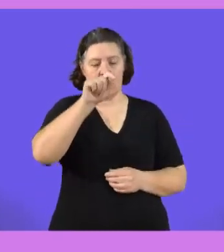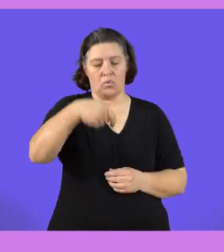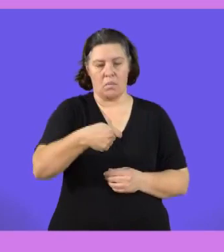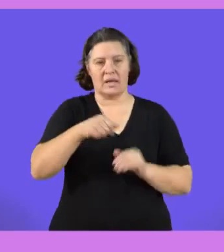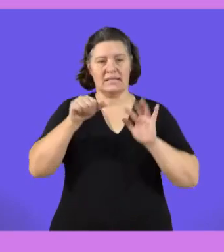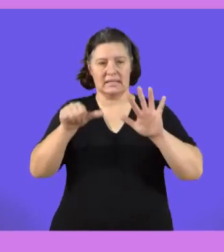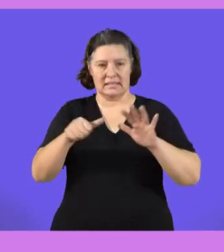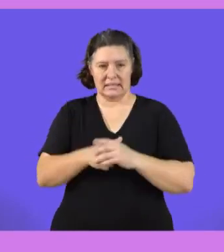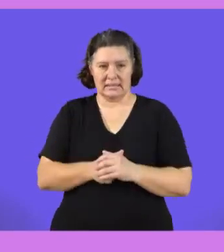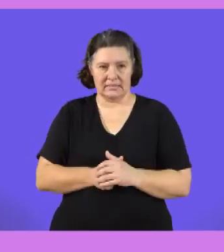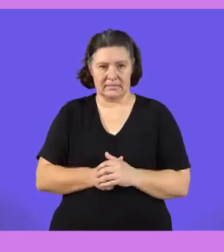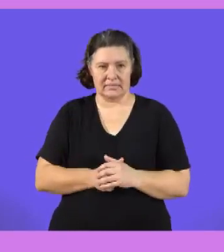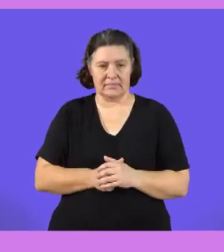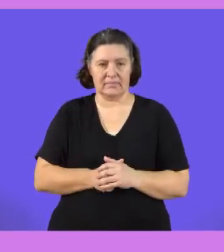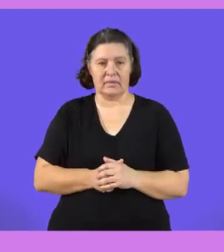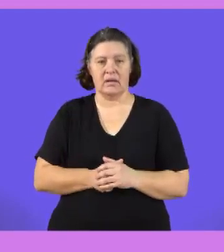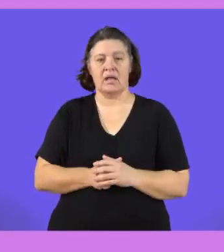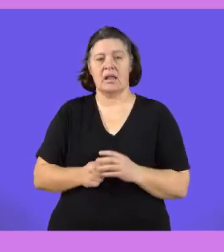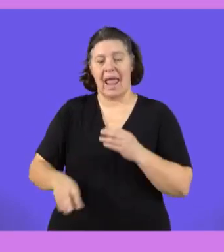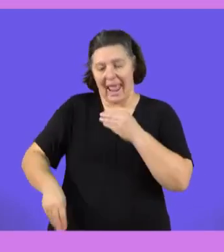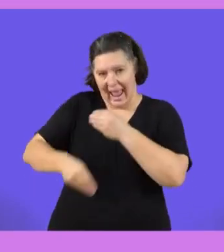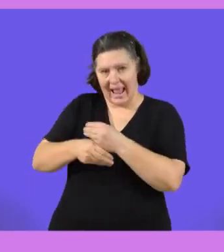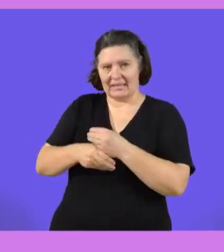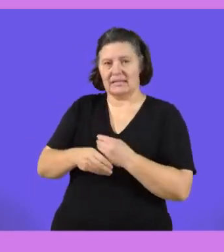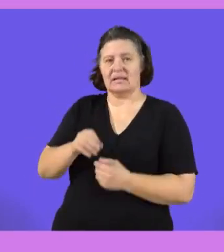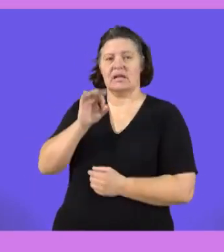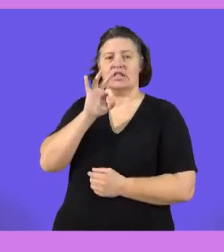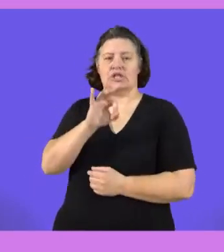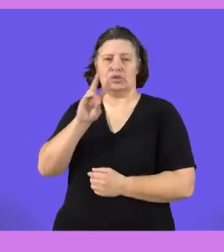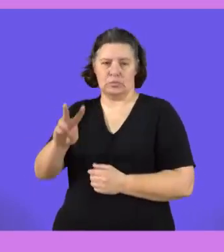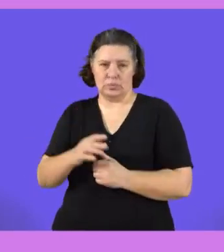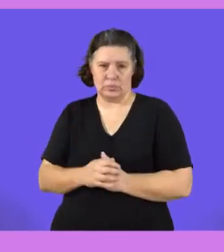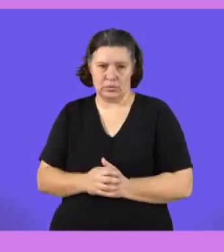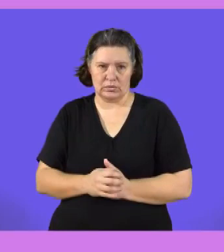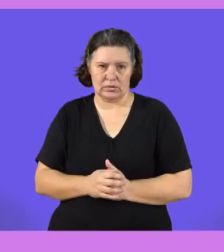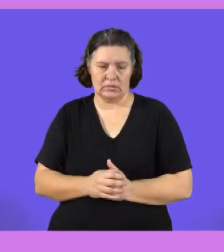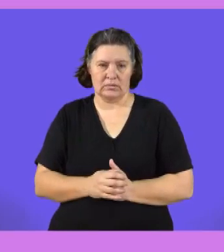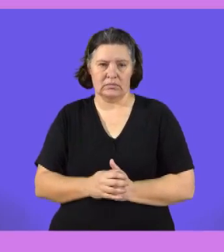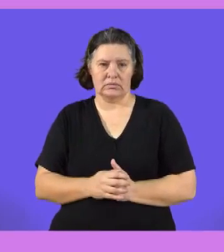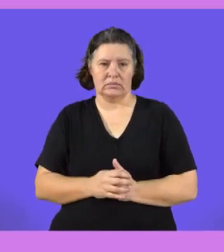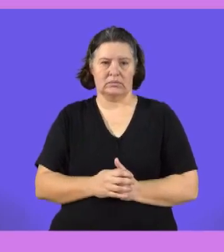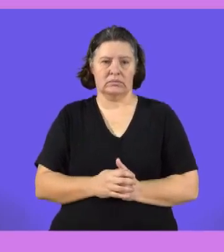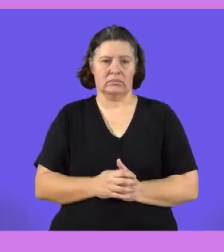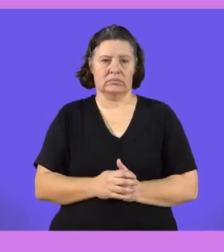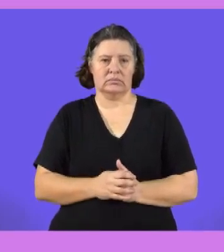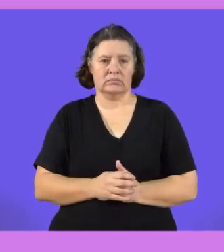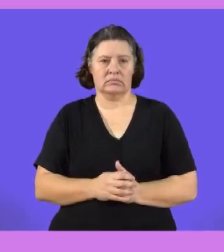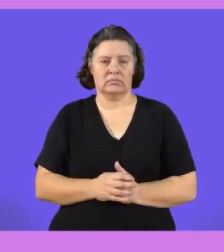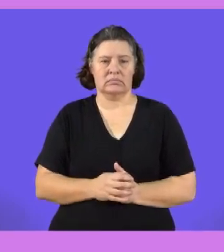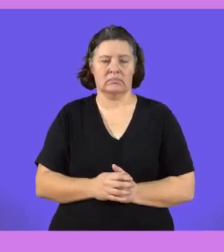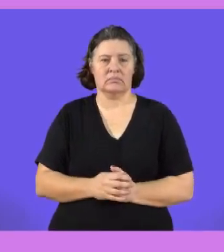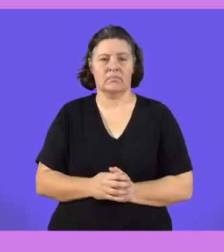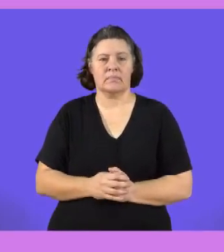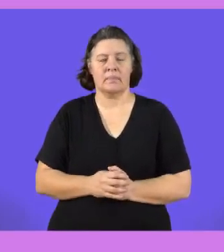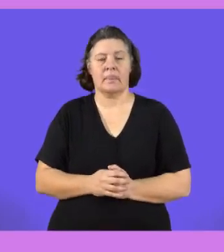66,6. Right? And therefore, I'm going to add it to, my apology for that, to 32. So in